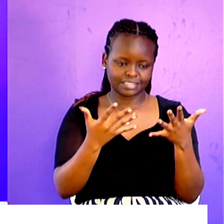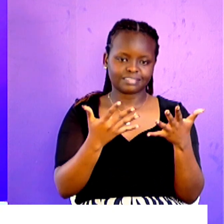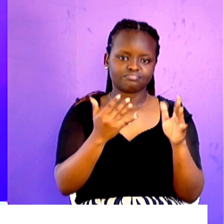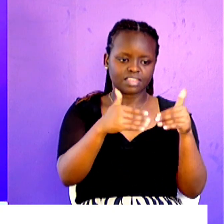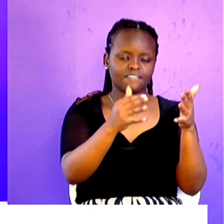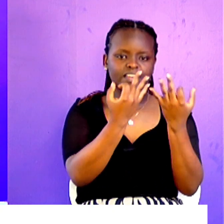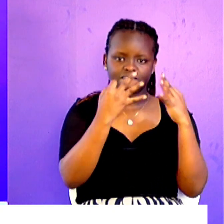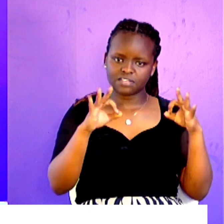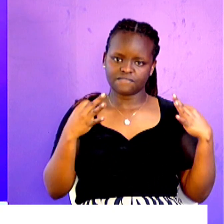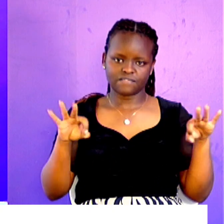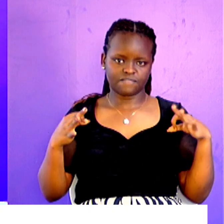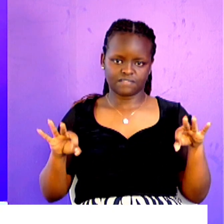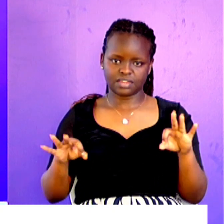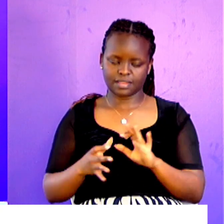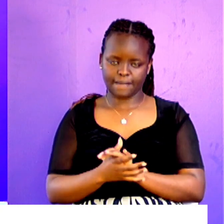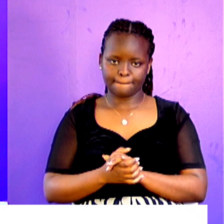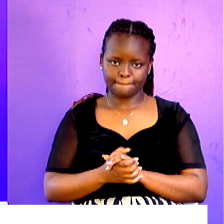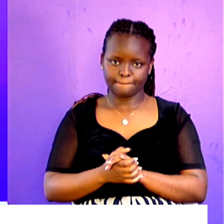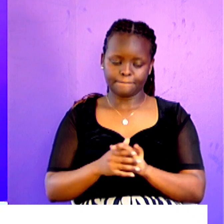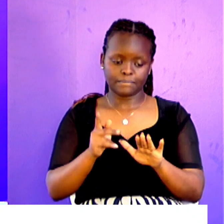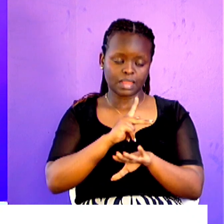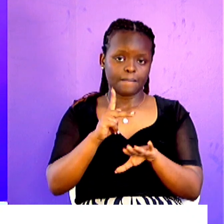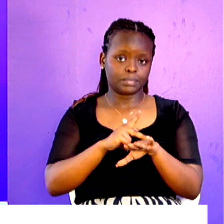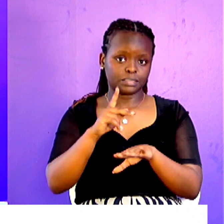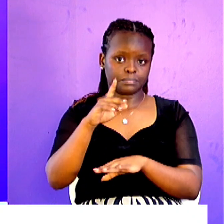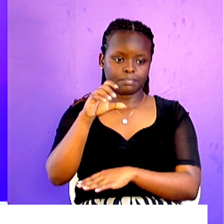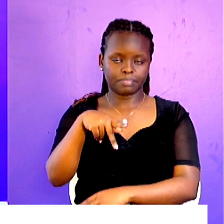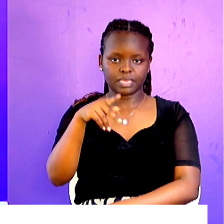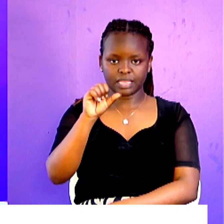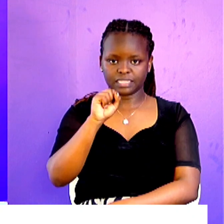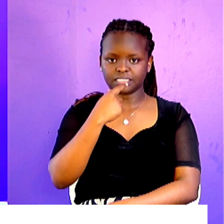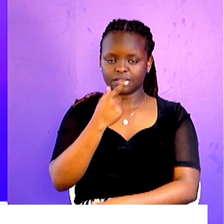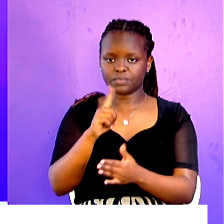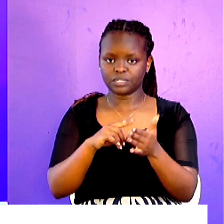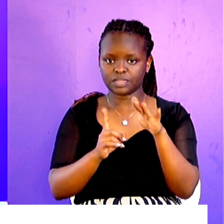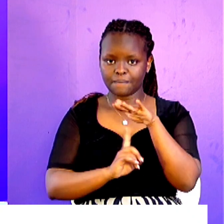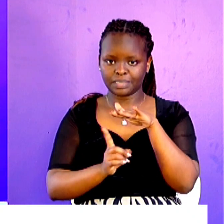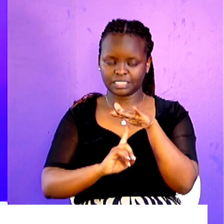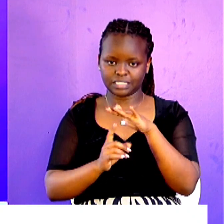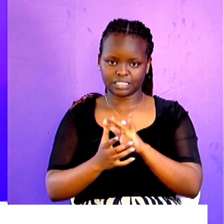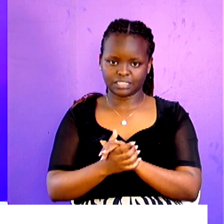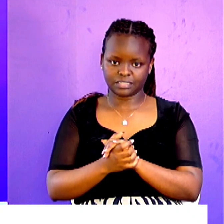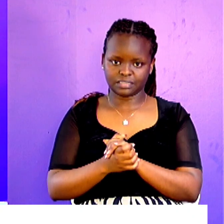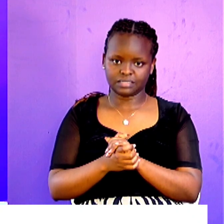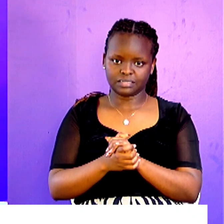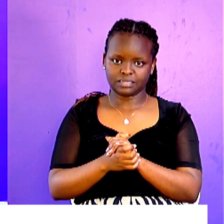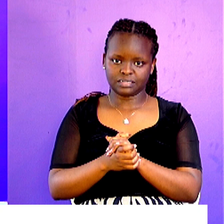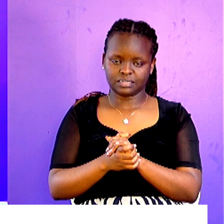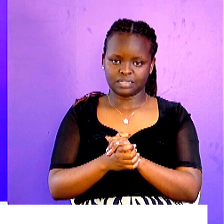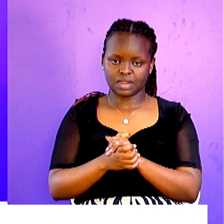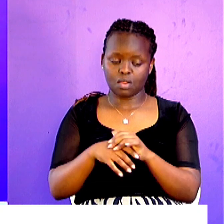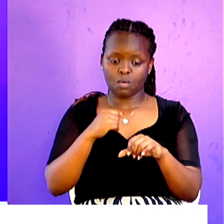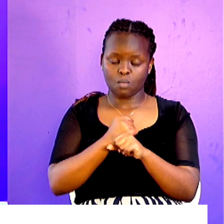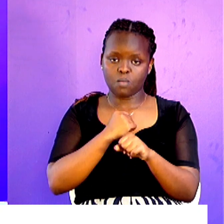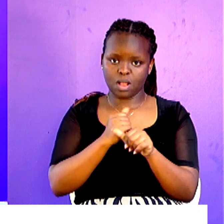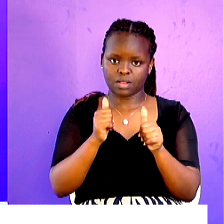charge. The Principal Secretary warned that the ministry will be vigilant in enforcing